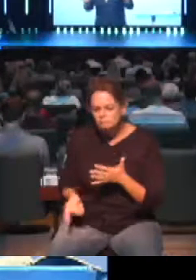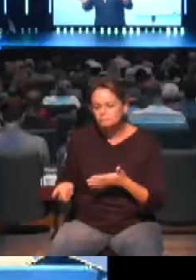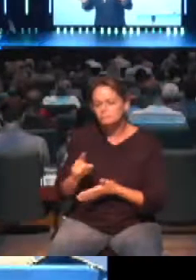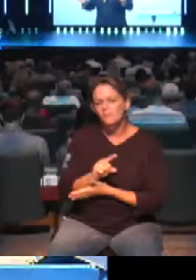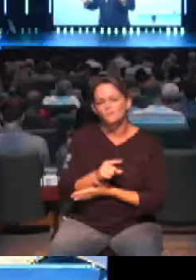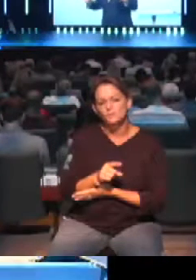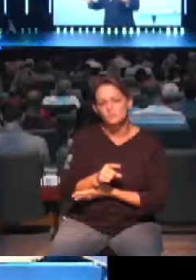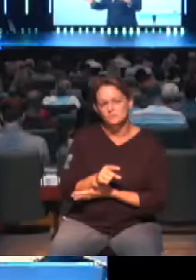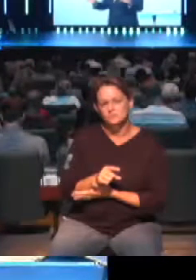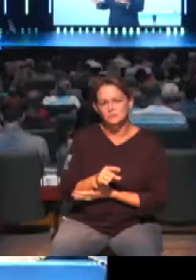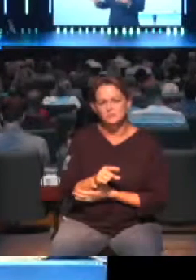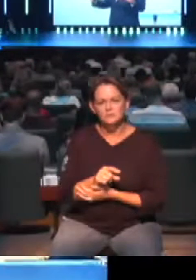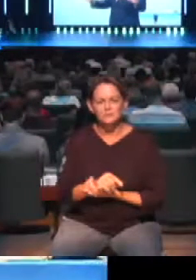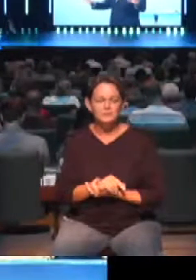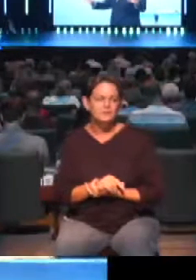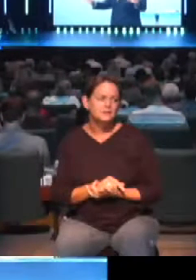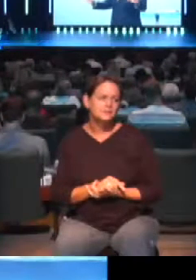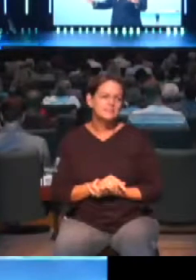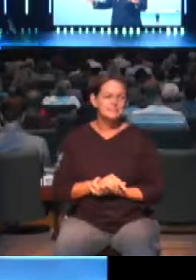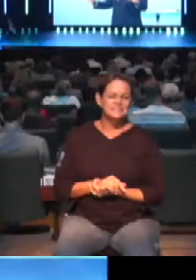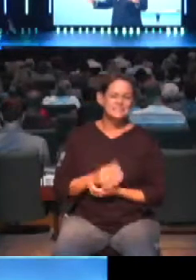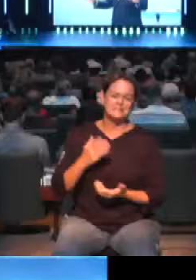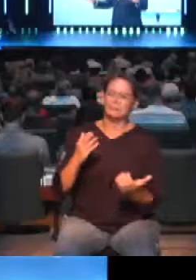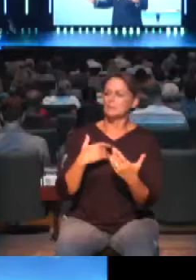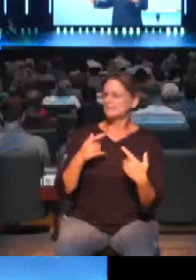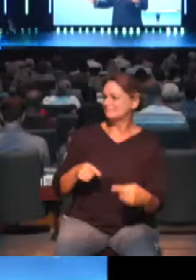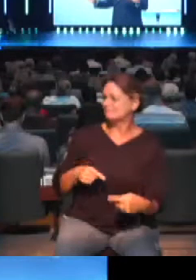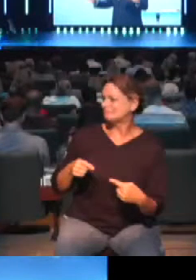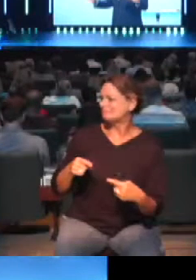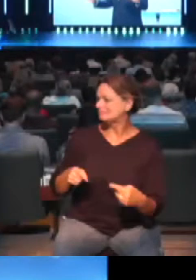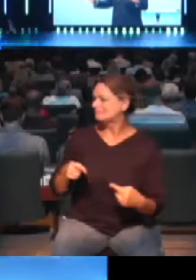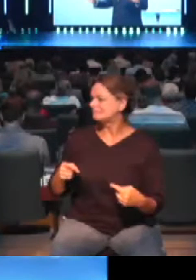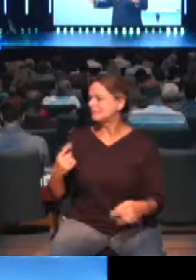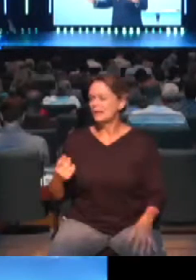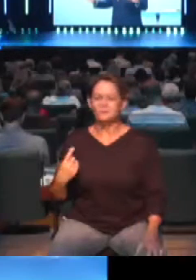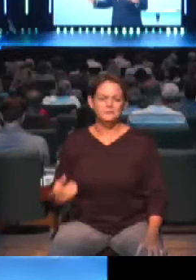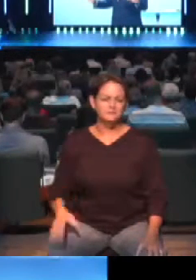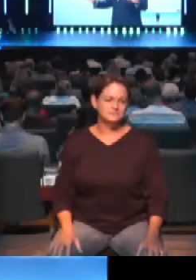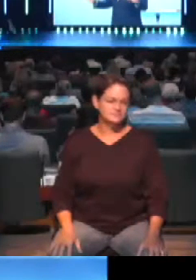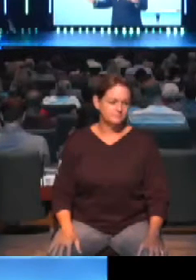But maybe this is an area where you've always struggled.